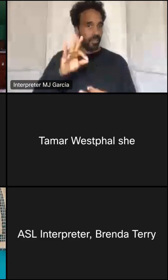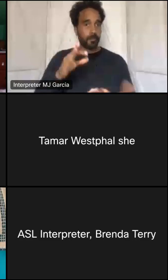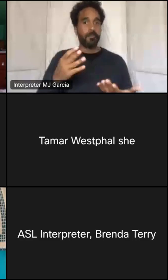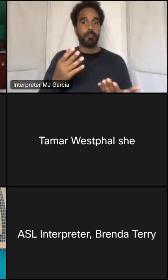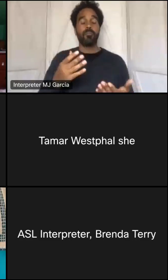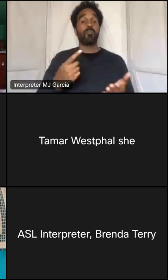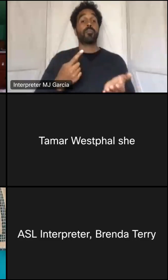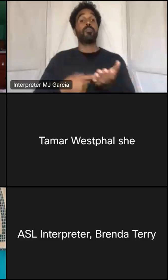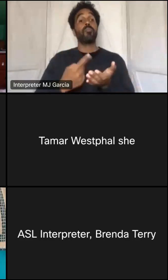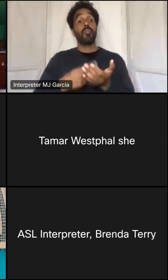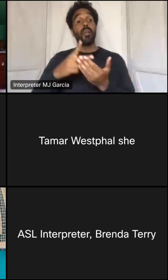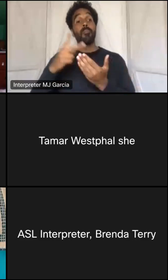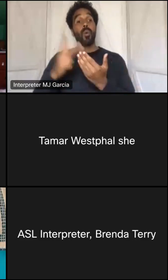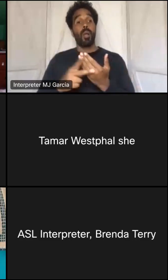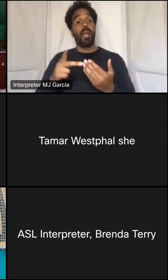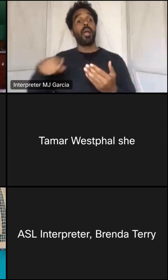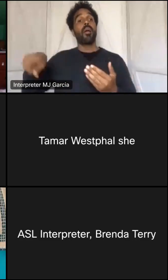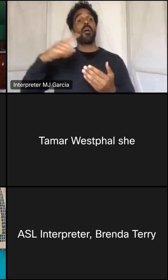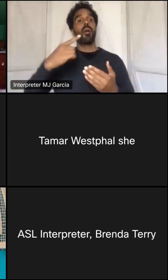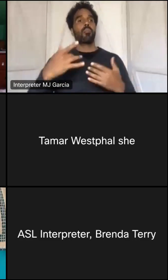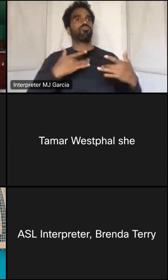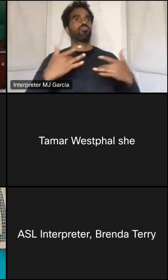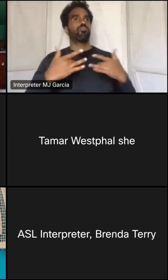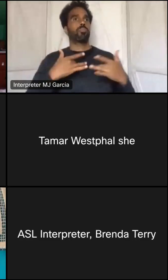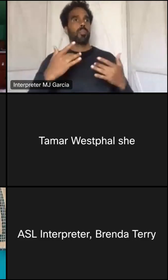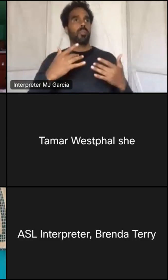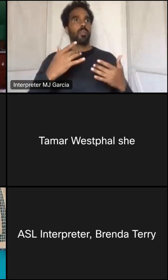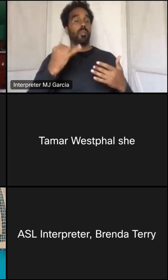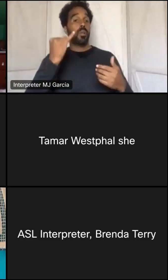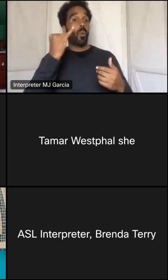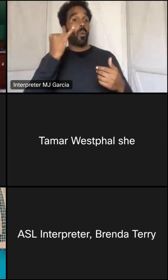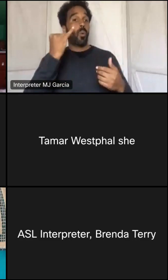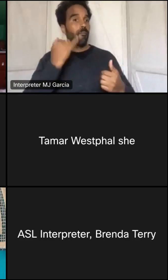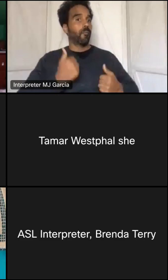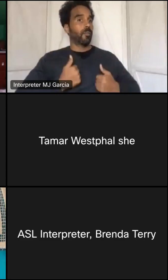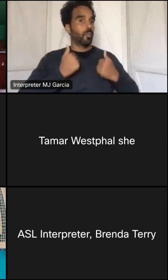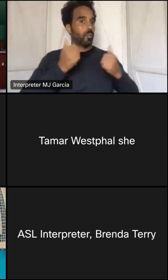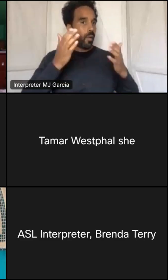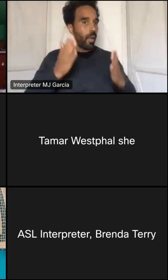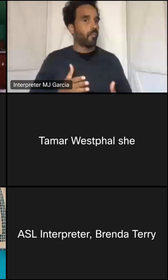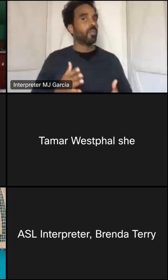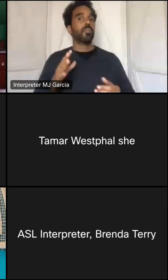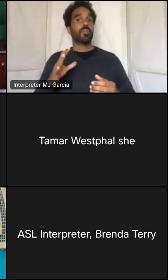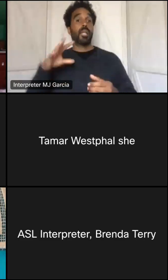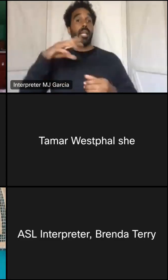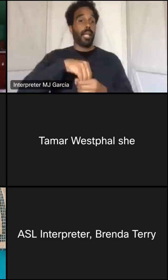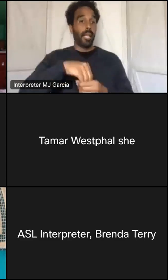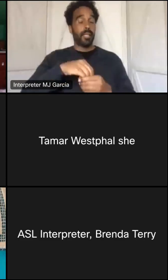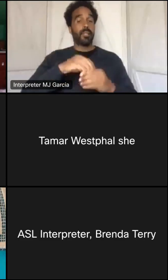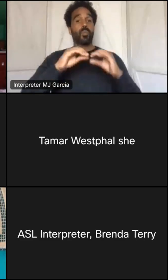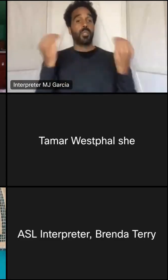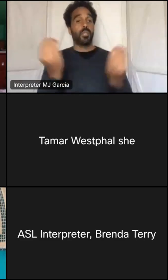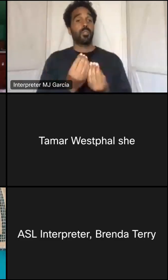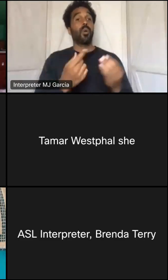concerned about is, what if, as a survivor engaged now on behalf of the organization, representing the organization, I